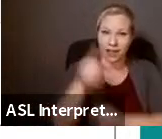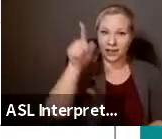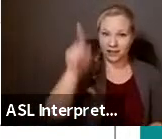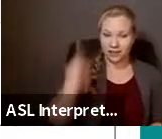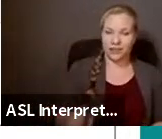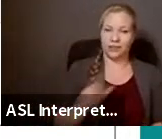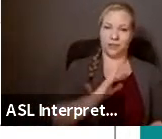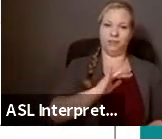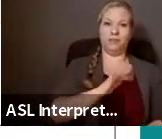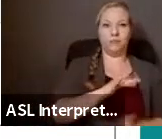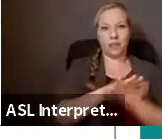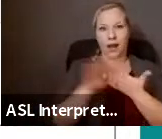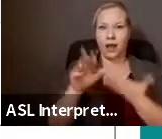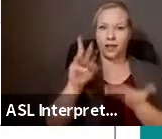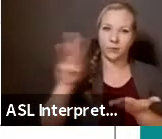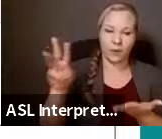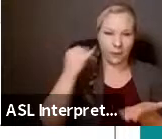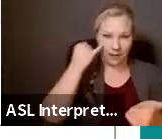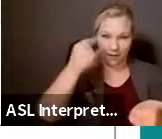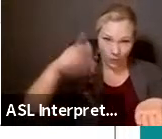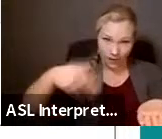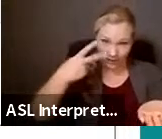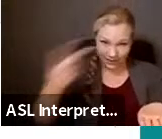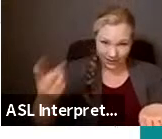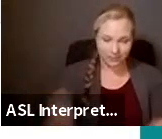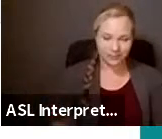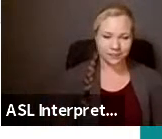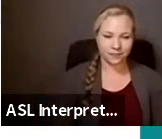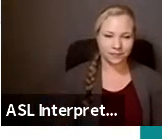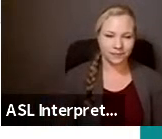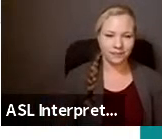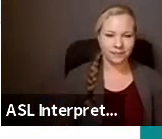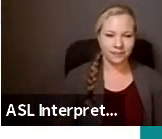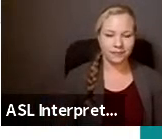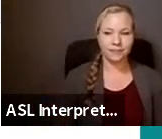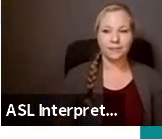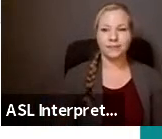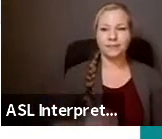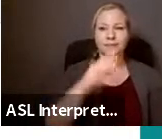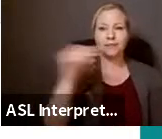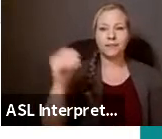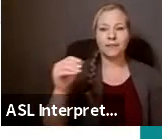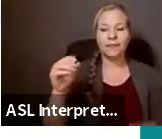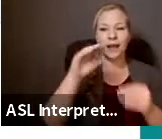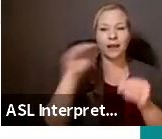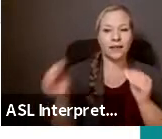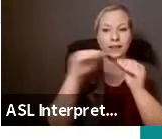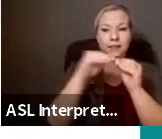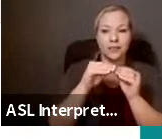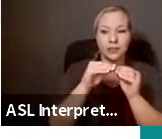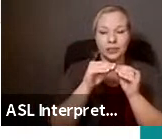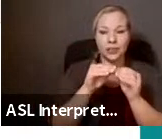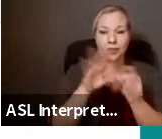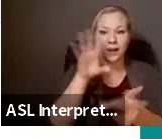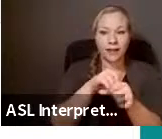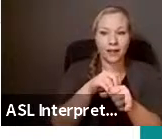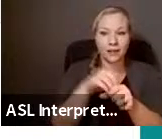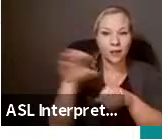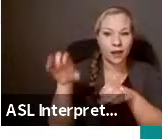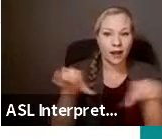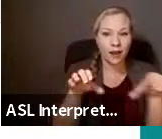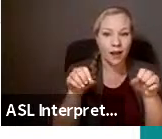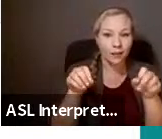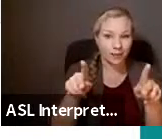want to check it out if you haven't. Next slide, Kayla. And then additional engagement opportunities. We have social media. We